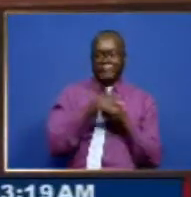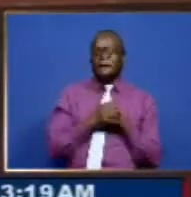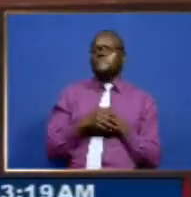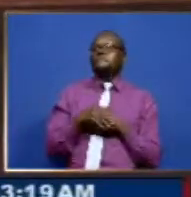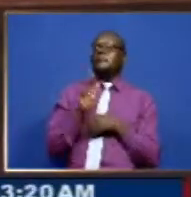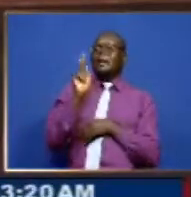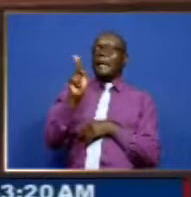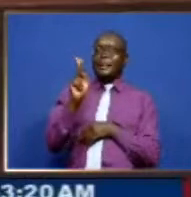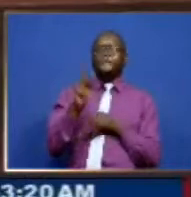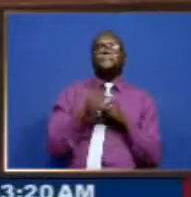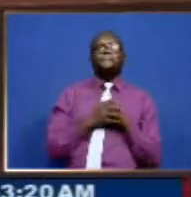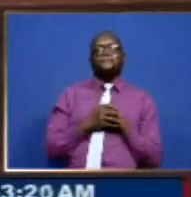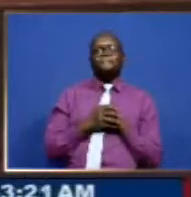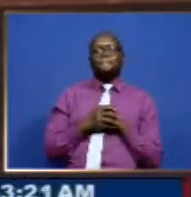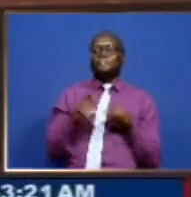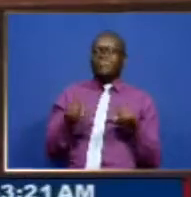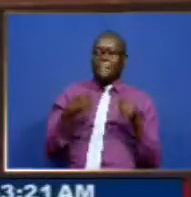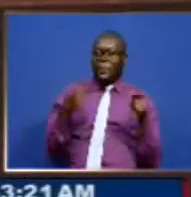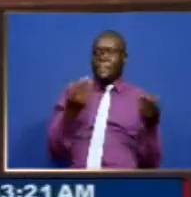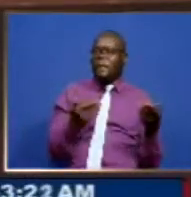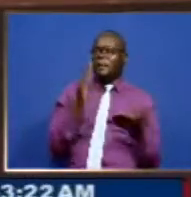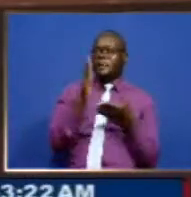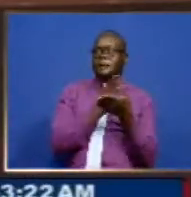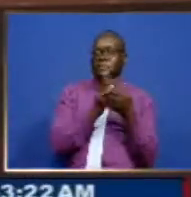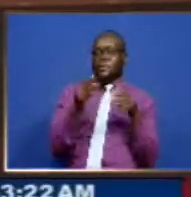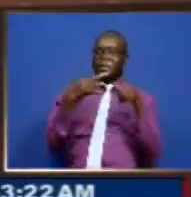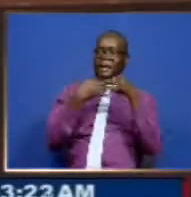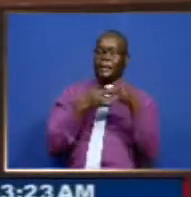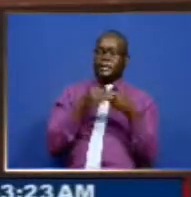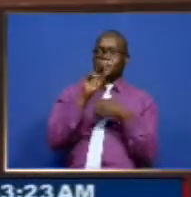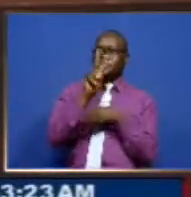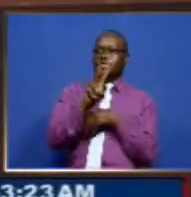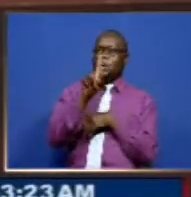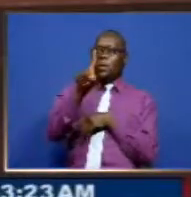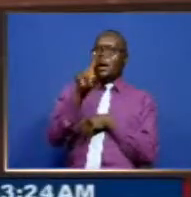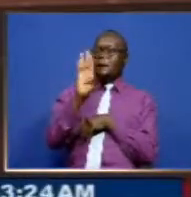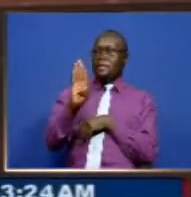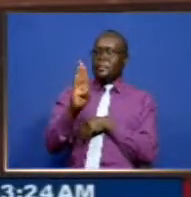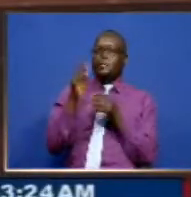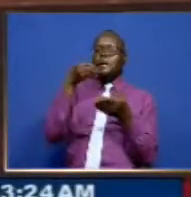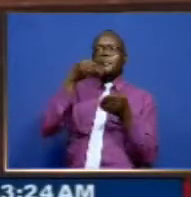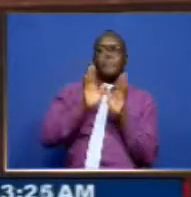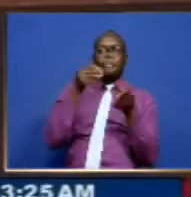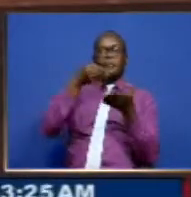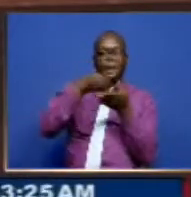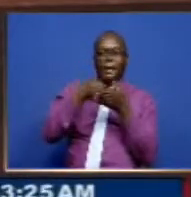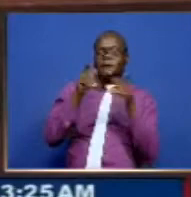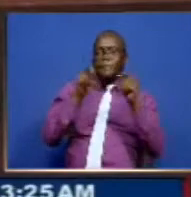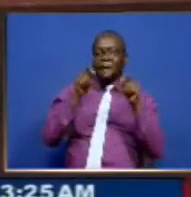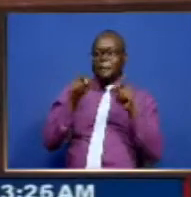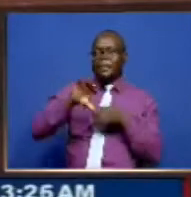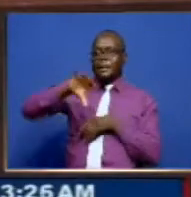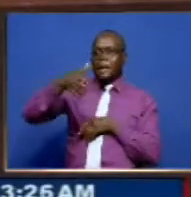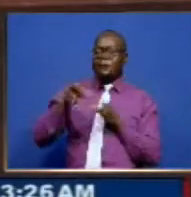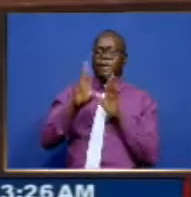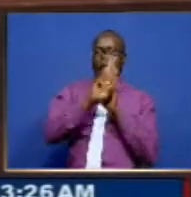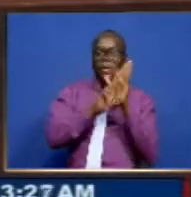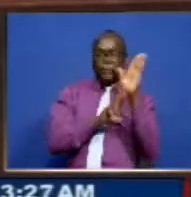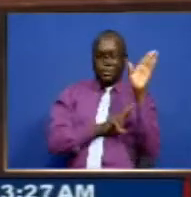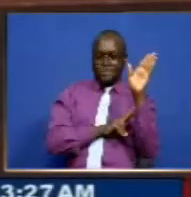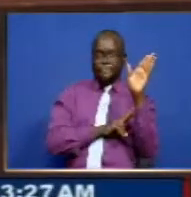K, violation of Section 82(1)(b) of Public Finance Management County